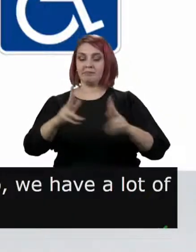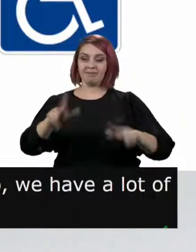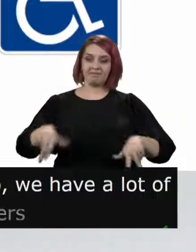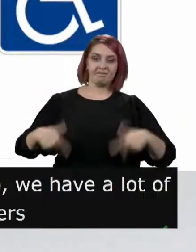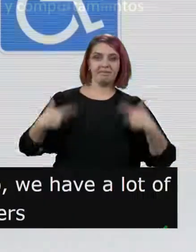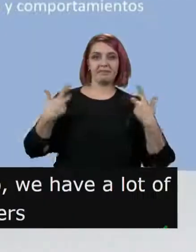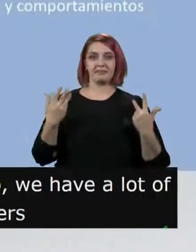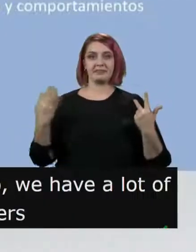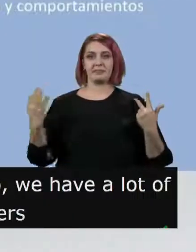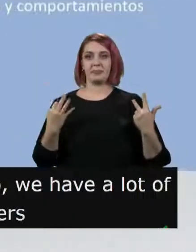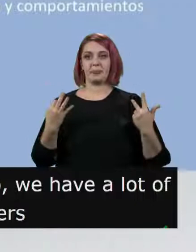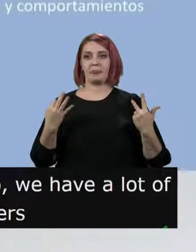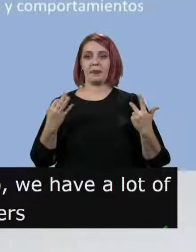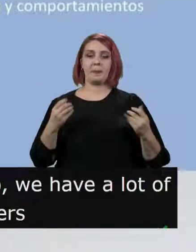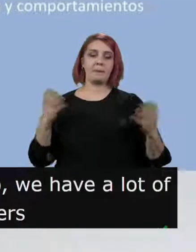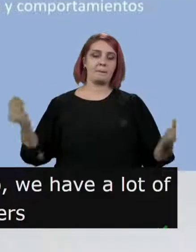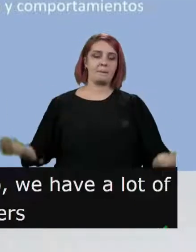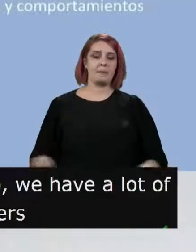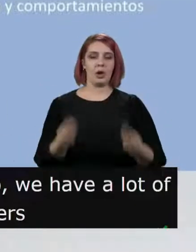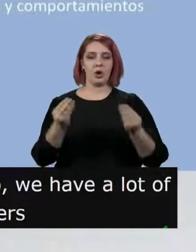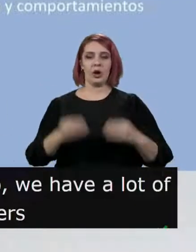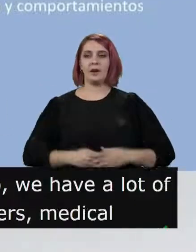medical advances that allow us to